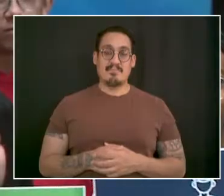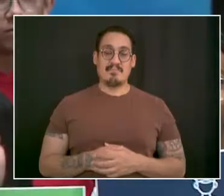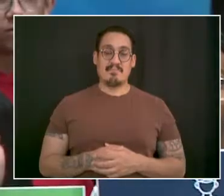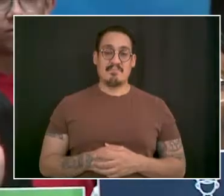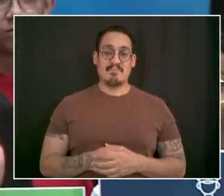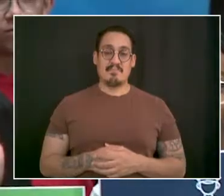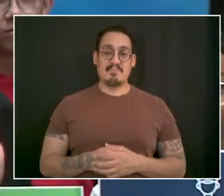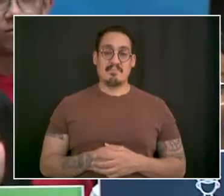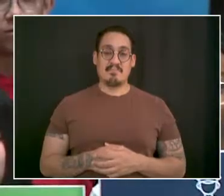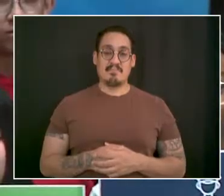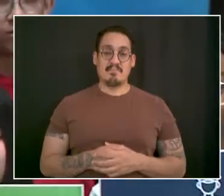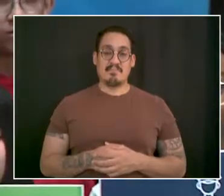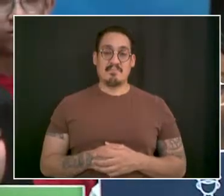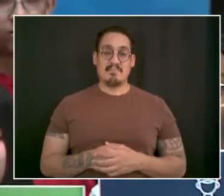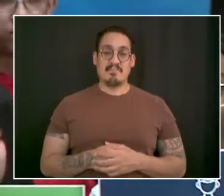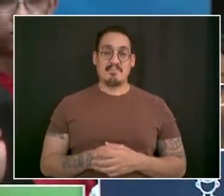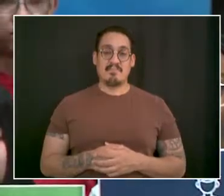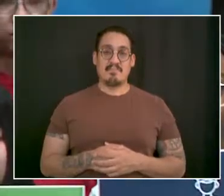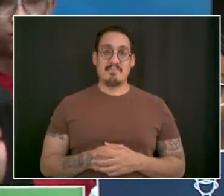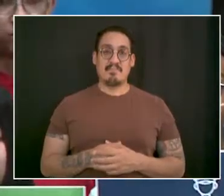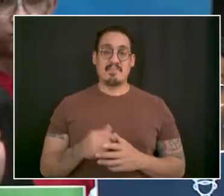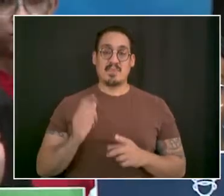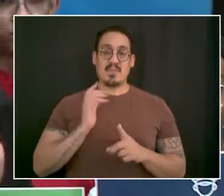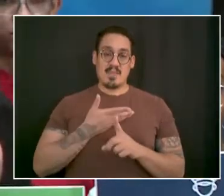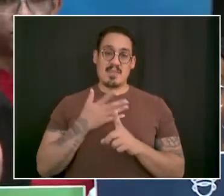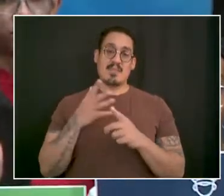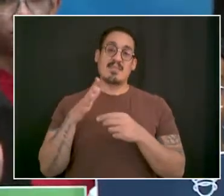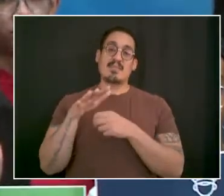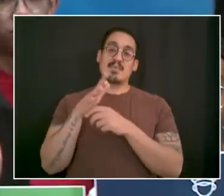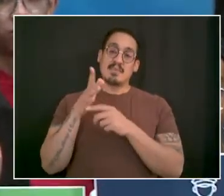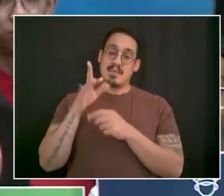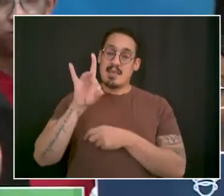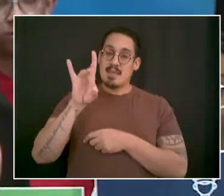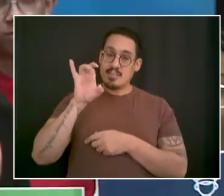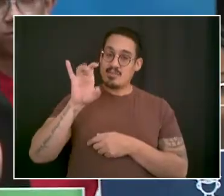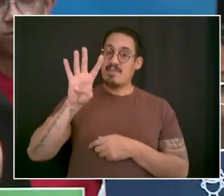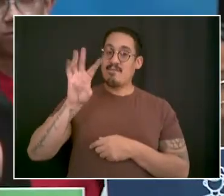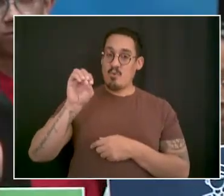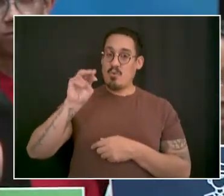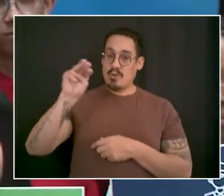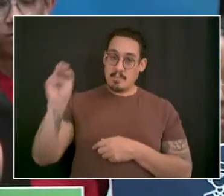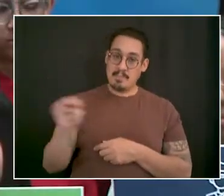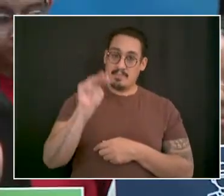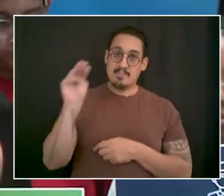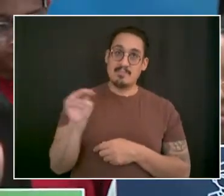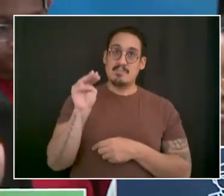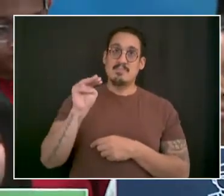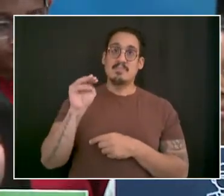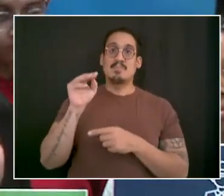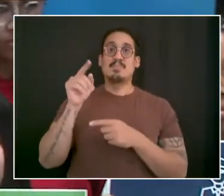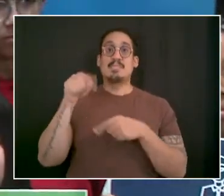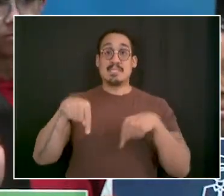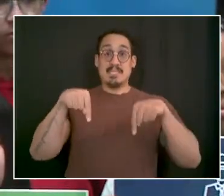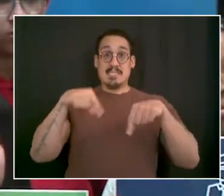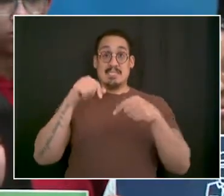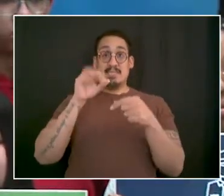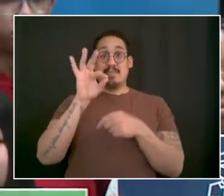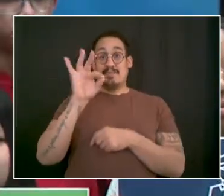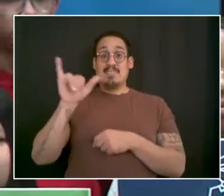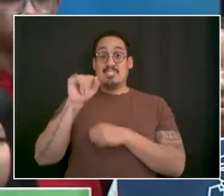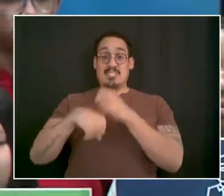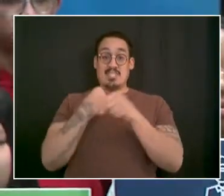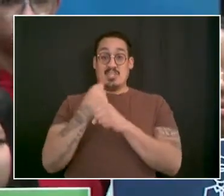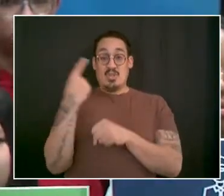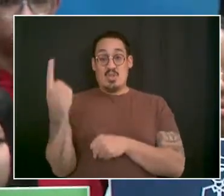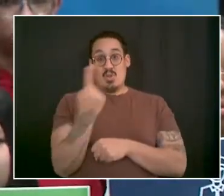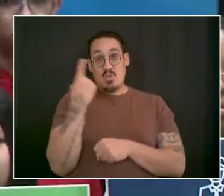We have been able to add nearly $840 million this fiscal year alone to protect services that were facing